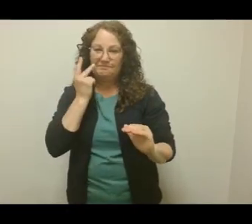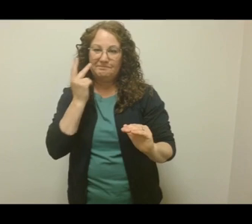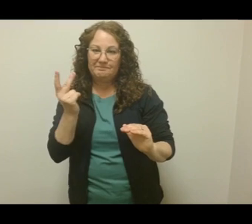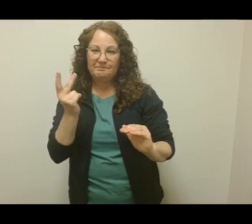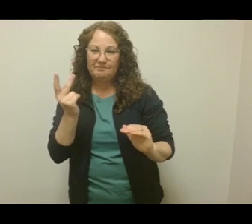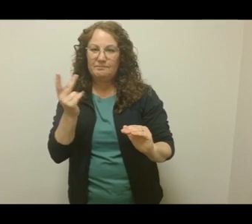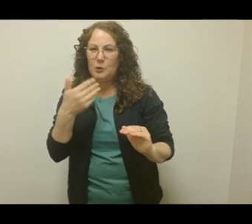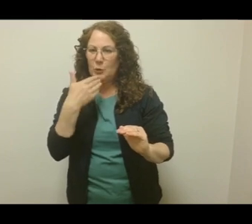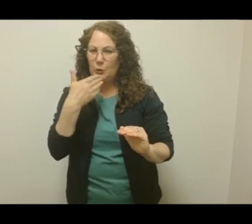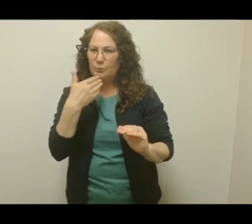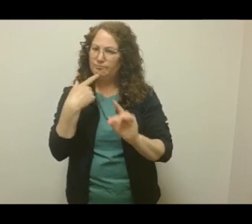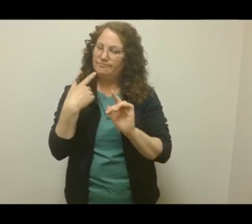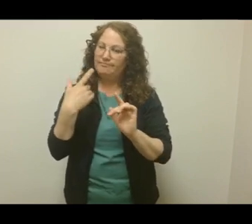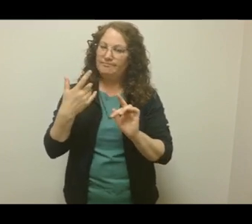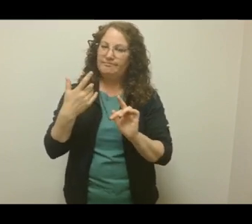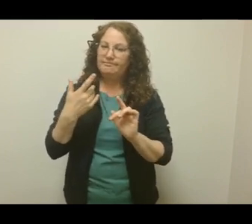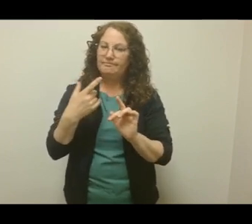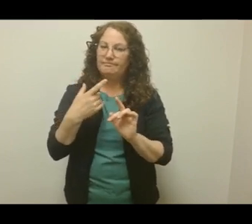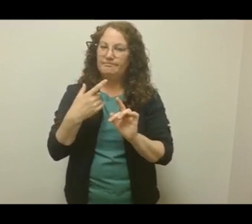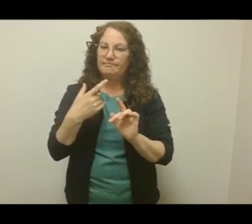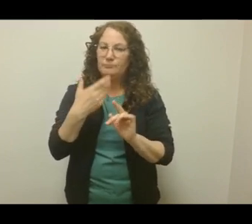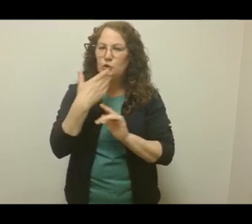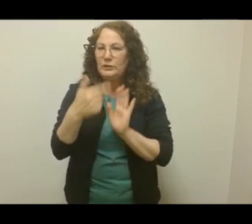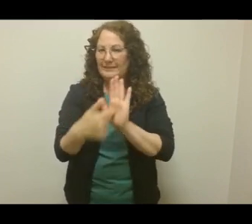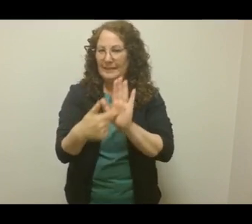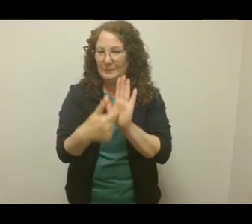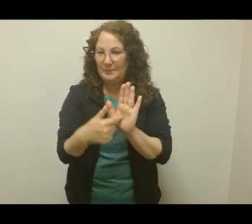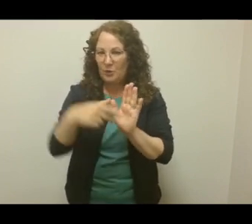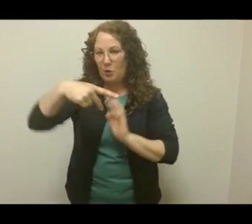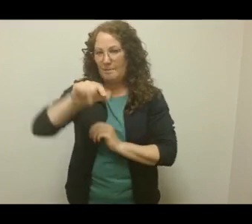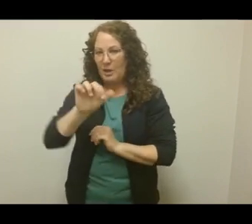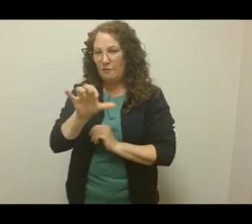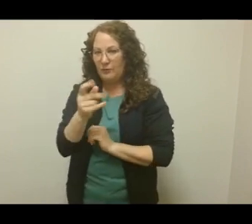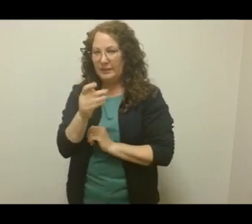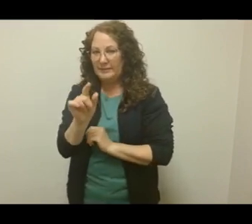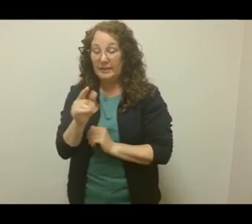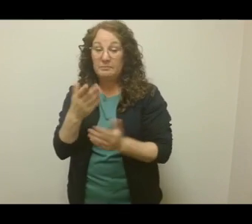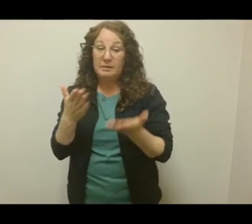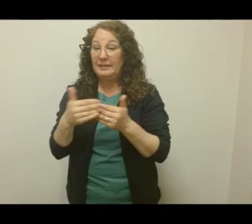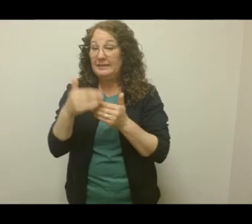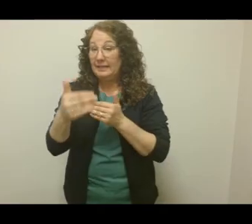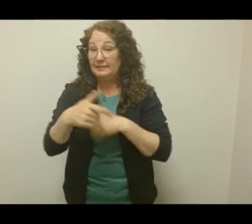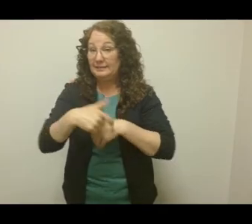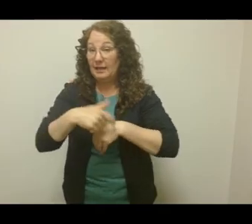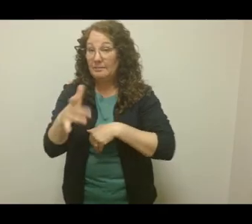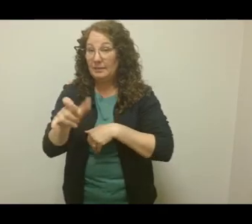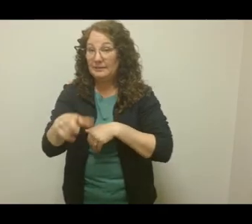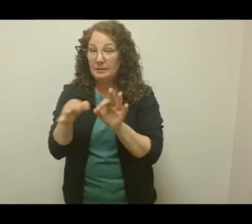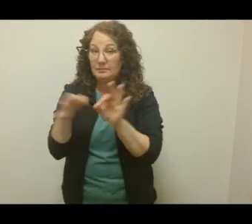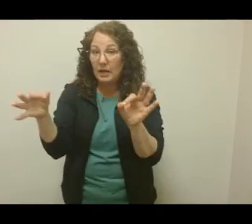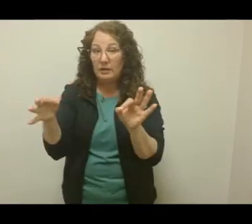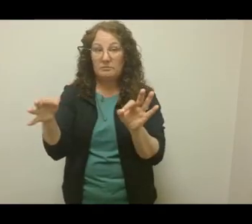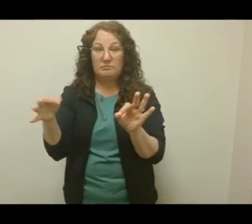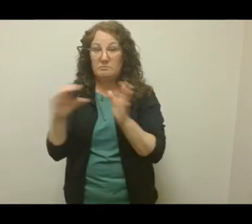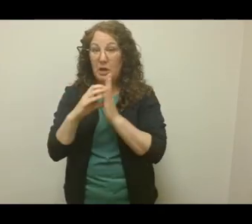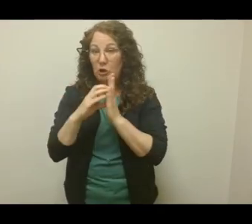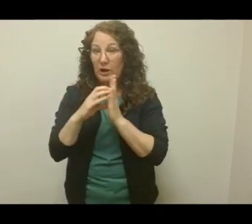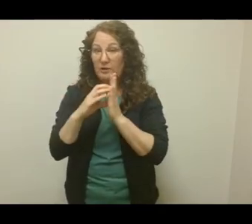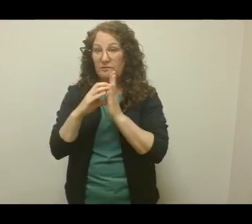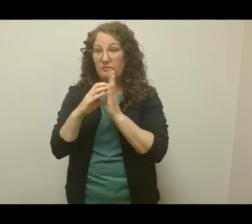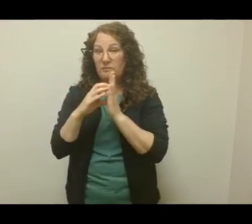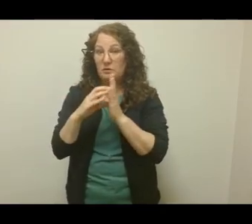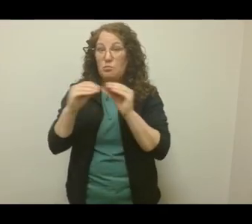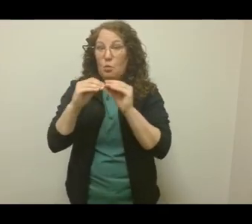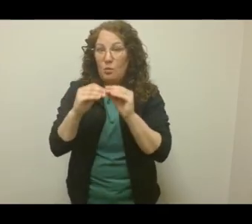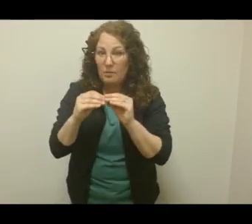good approach to paraphrasing. So the next time you have to paraphrase maybe a sentence, maybe a paragraph, maybe 3 paragraphs or more, how